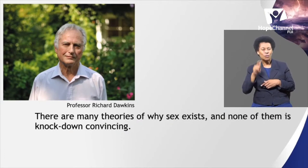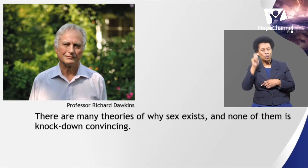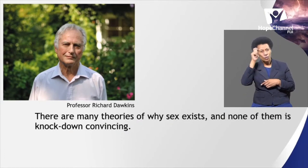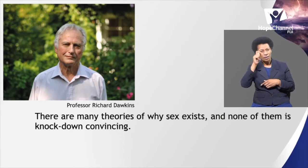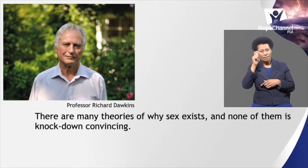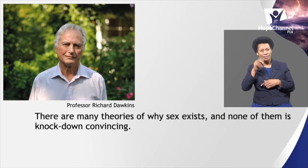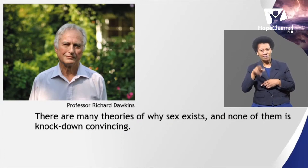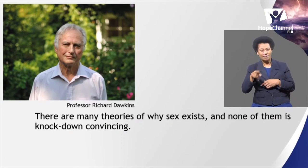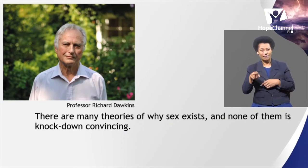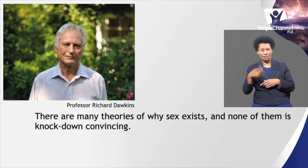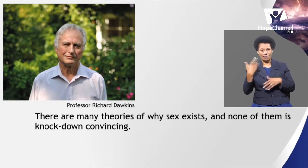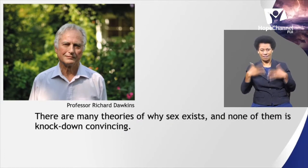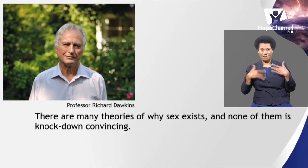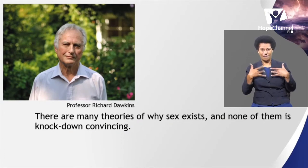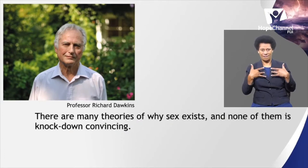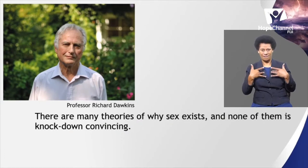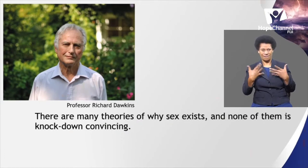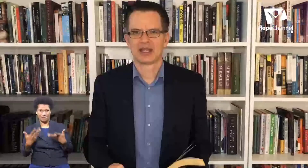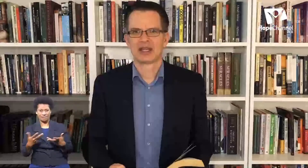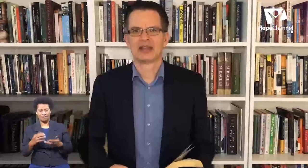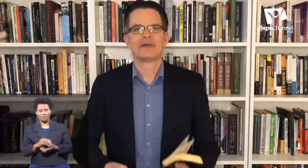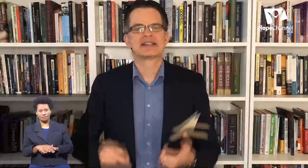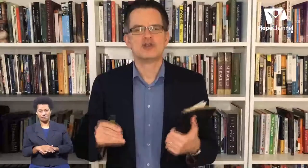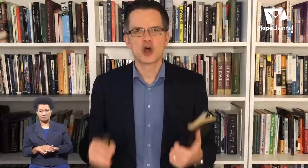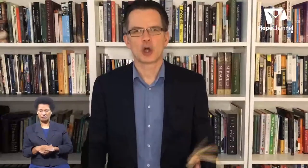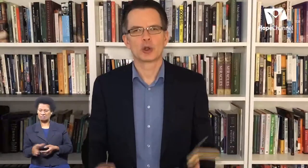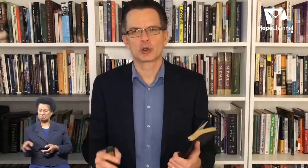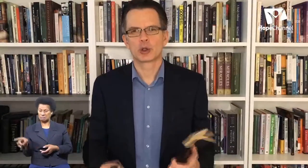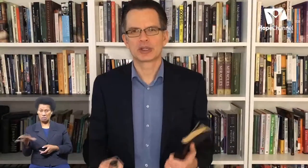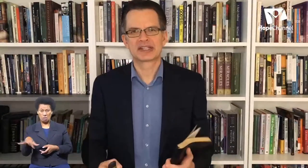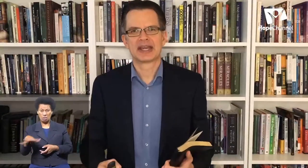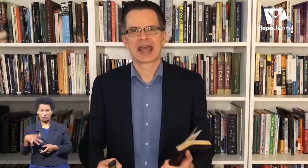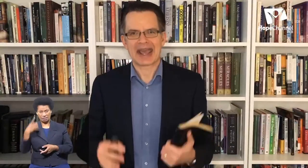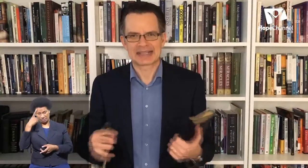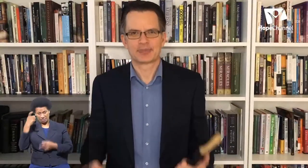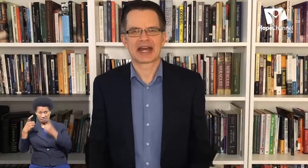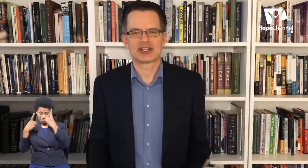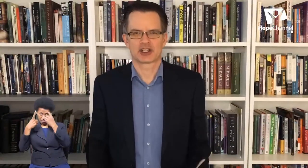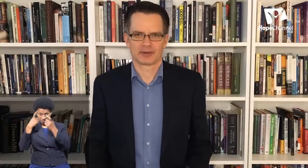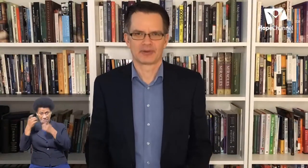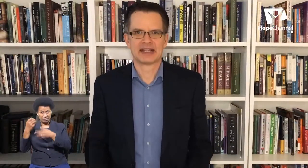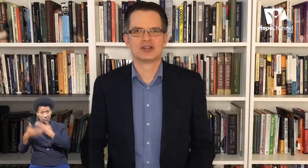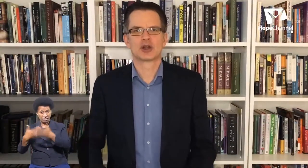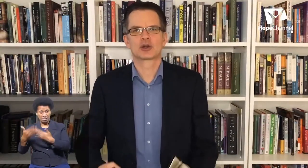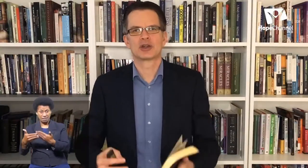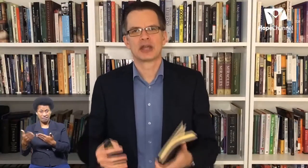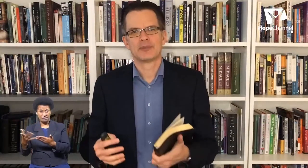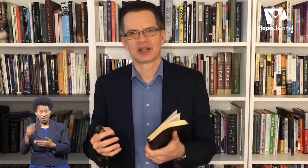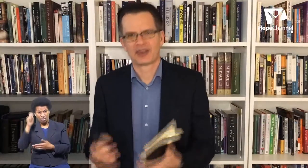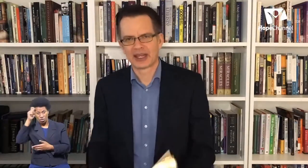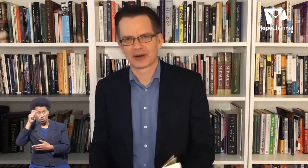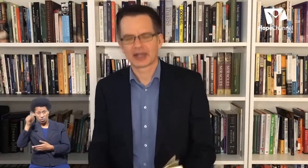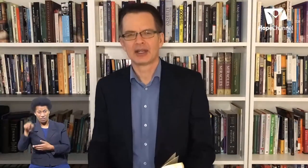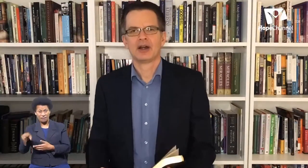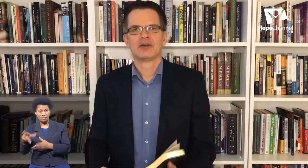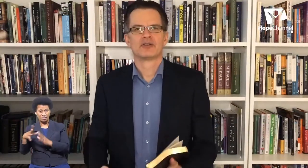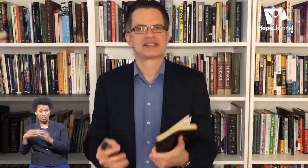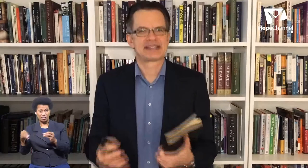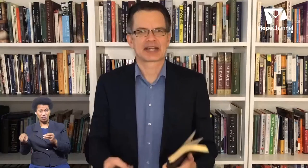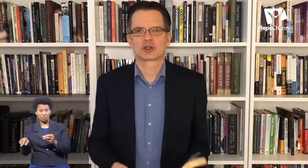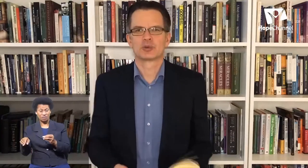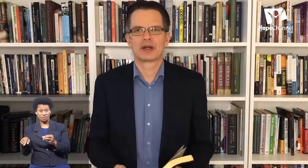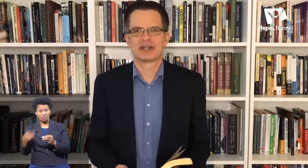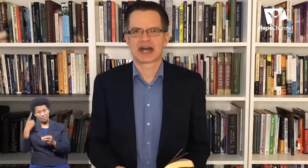them is knocked down convincing. There is no good explanation. There's no good theory